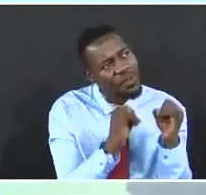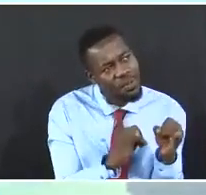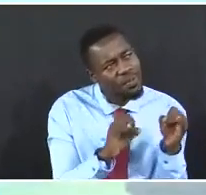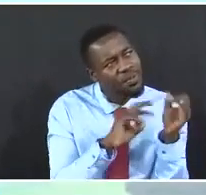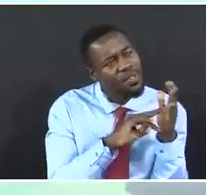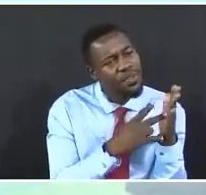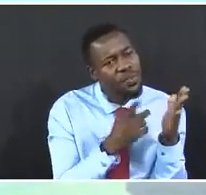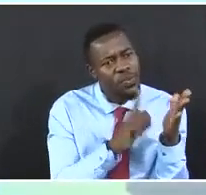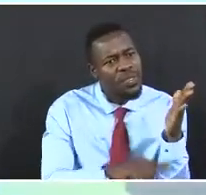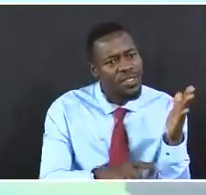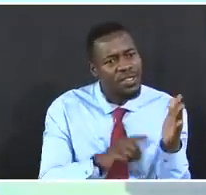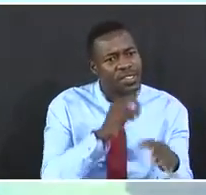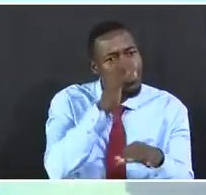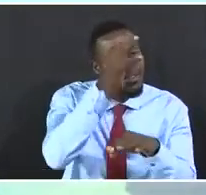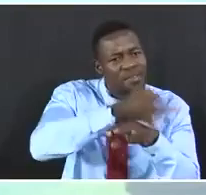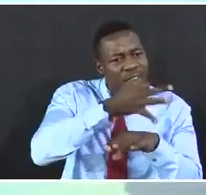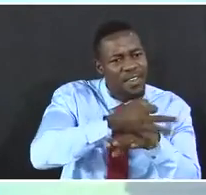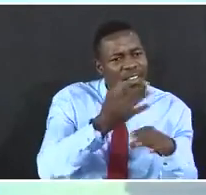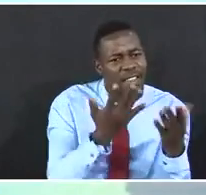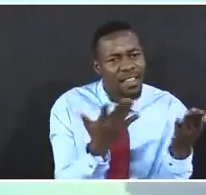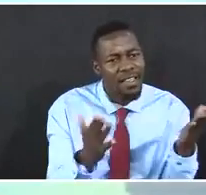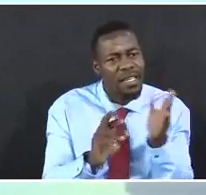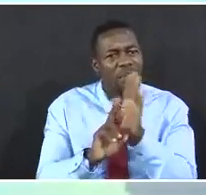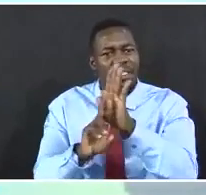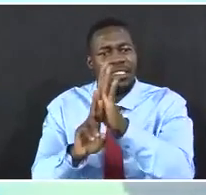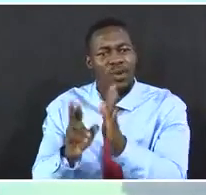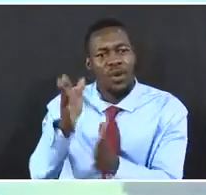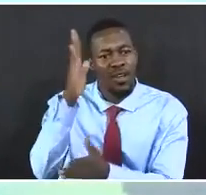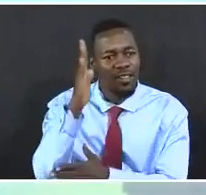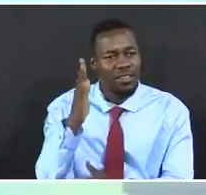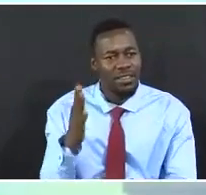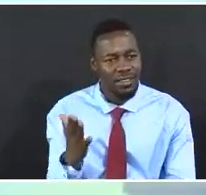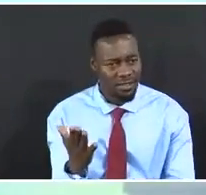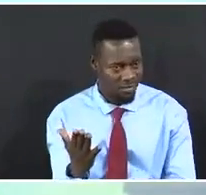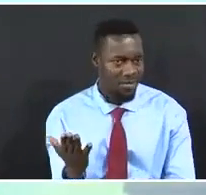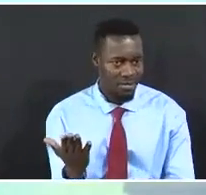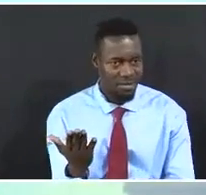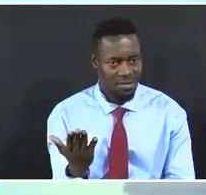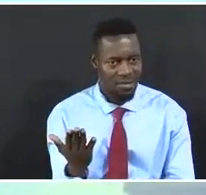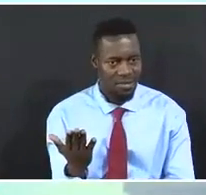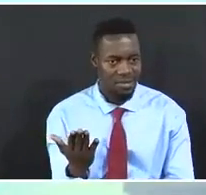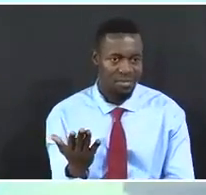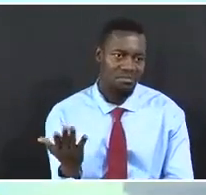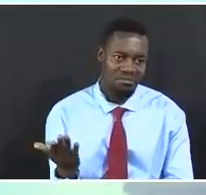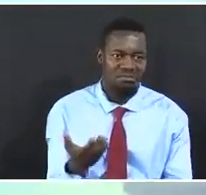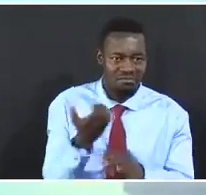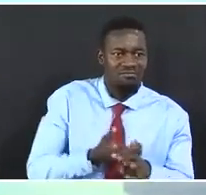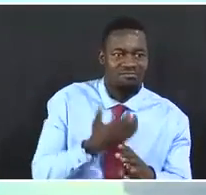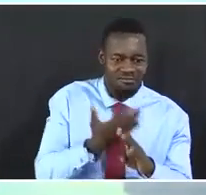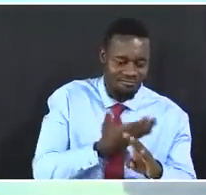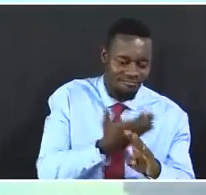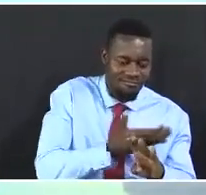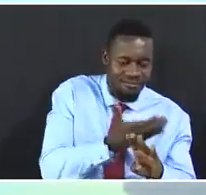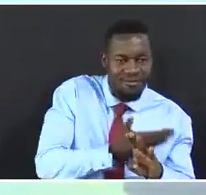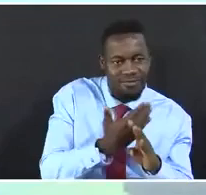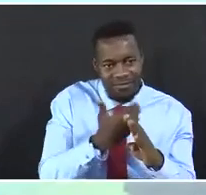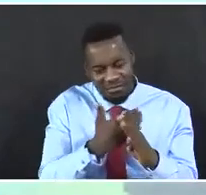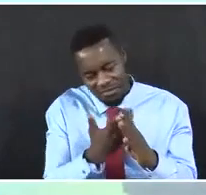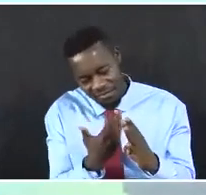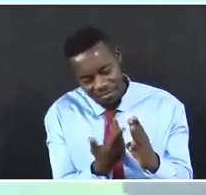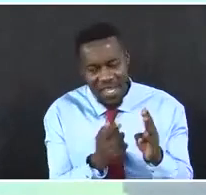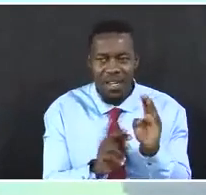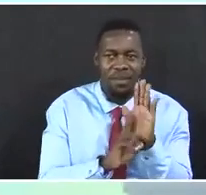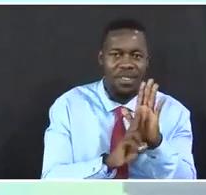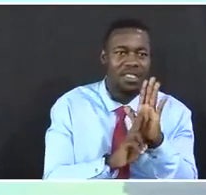God. The kingdoms during those days, David's time, had their gods that they trusted so